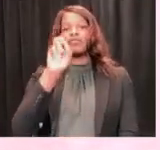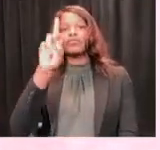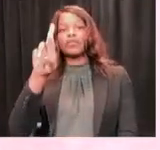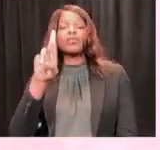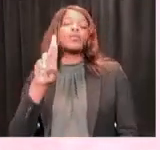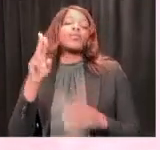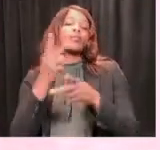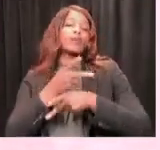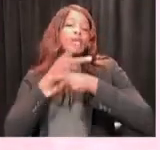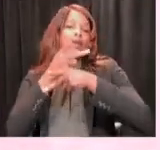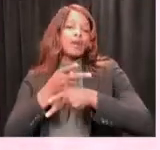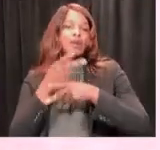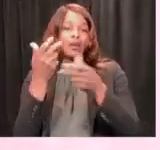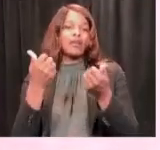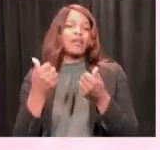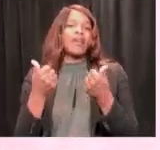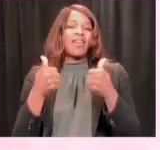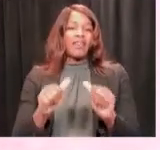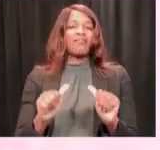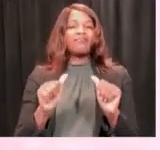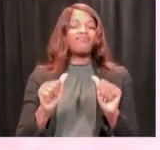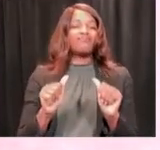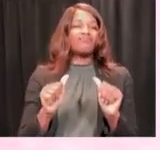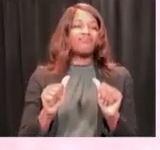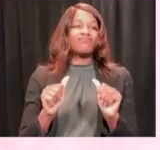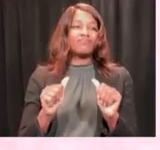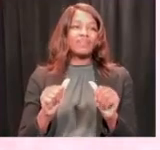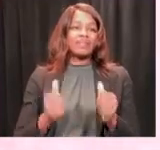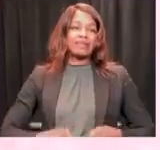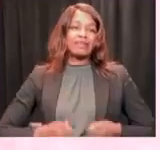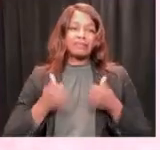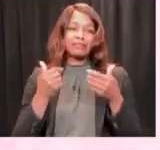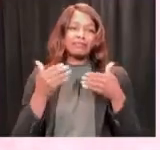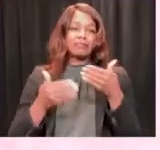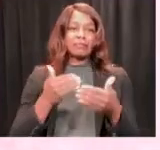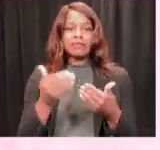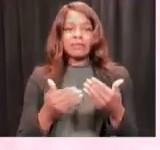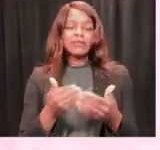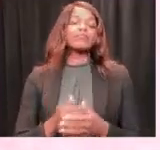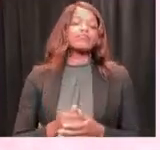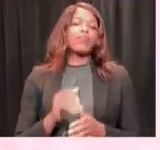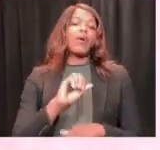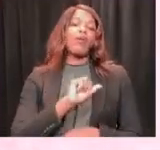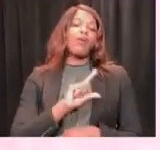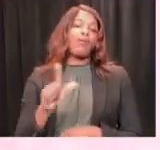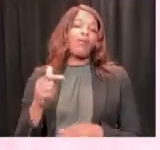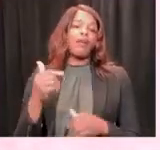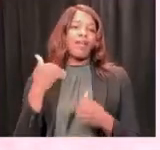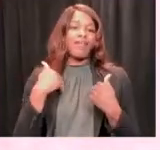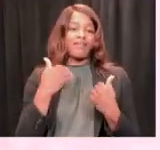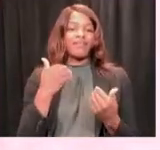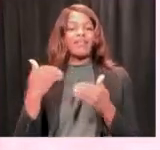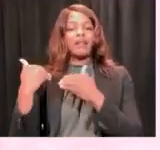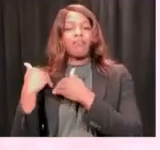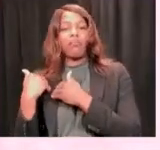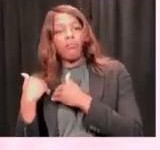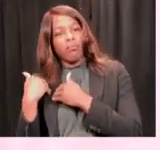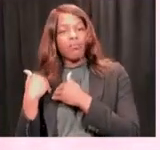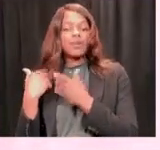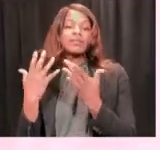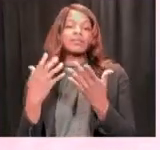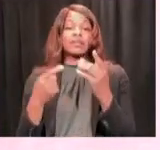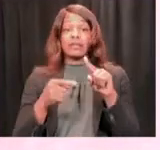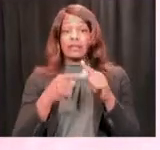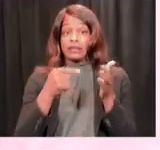situation, and so you've had to navigate through that. Every person has baggage, right? Sometimes it's positive, sometimes it's negative, but you